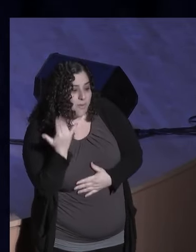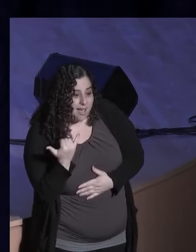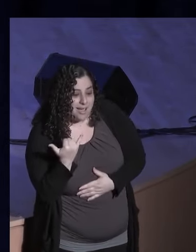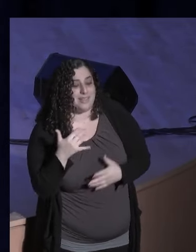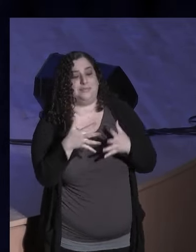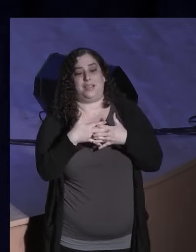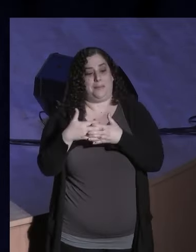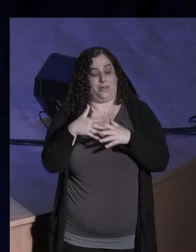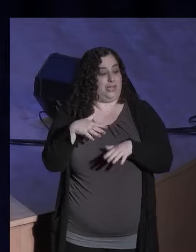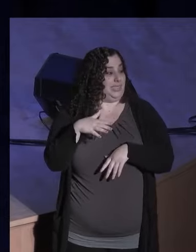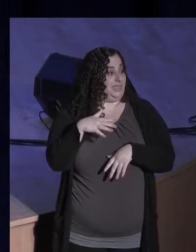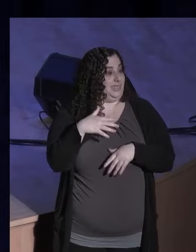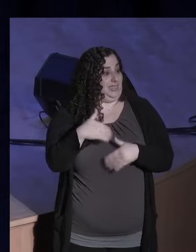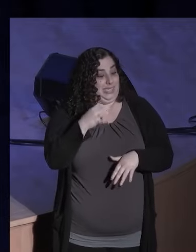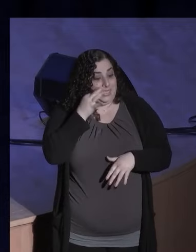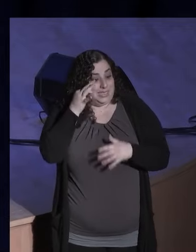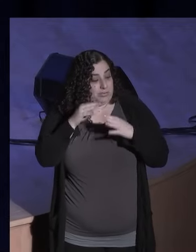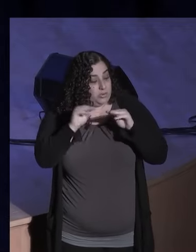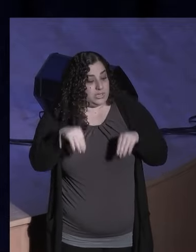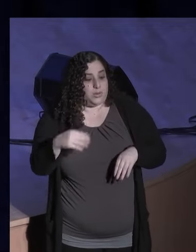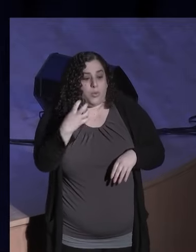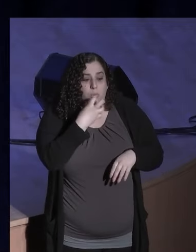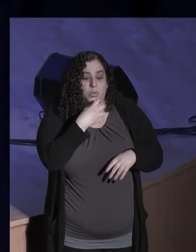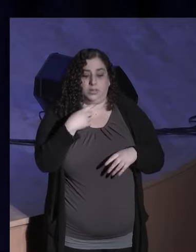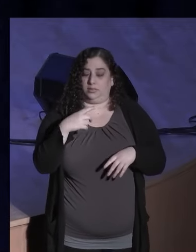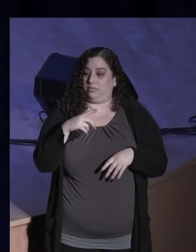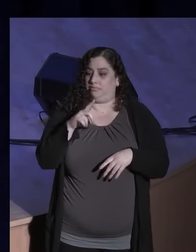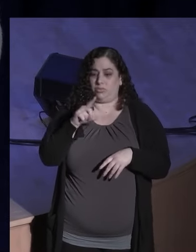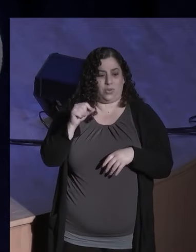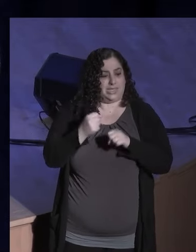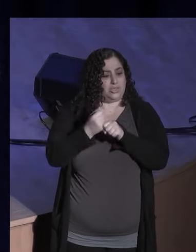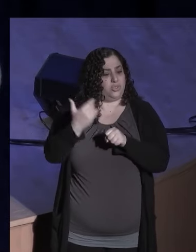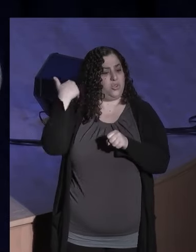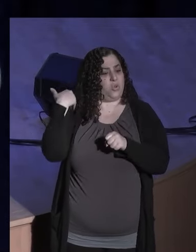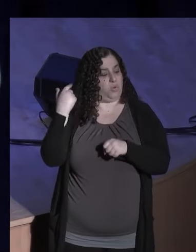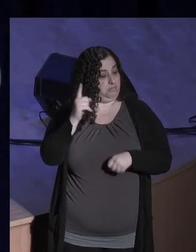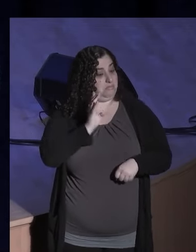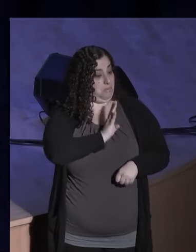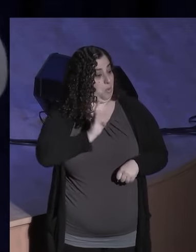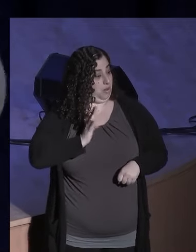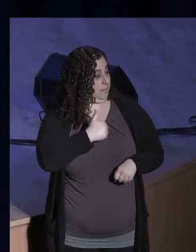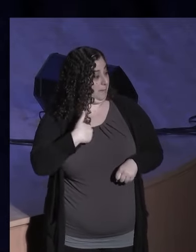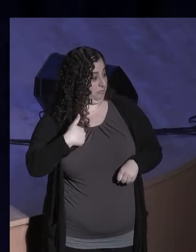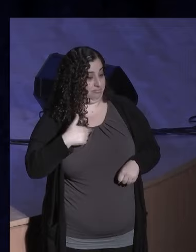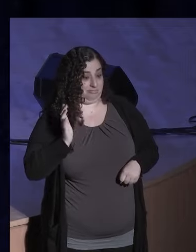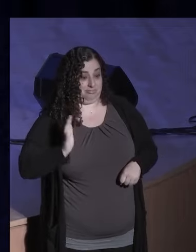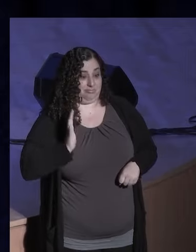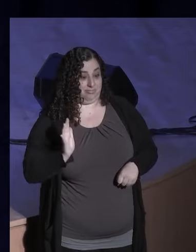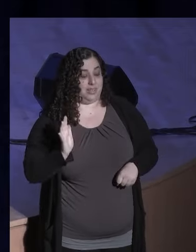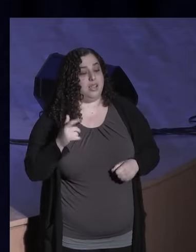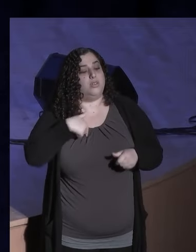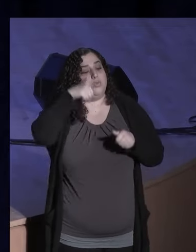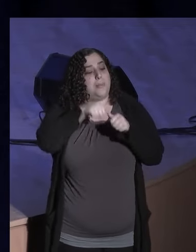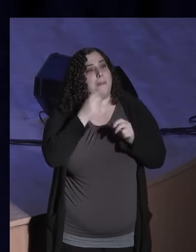and I can remember flying back from Chicago to watch the procession down the mall. And what really struck me was